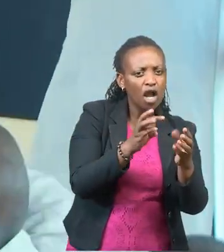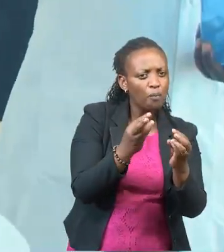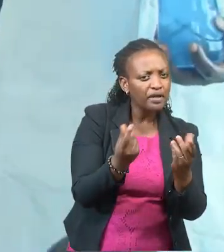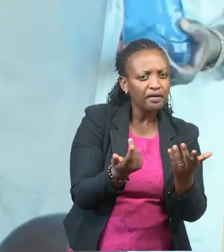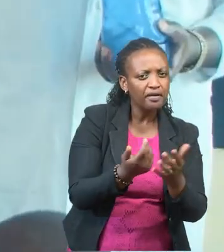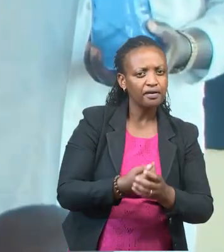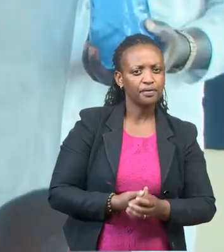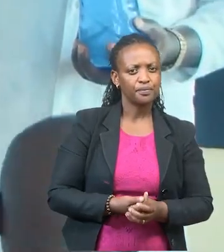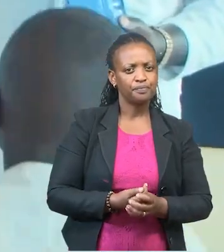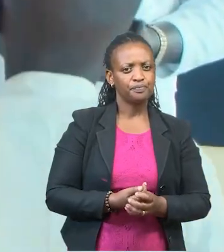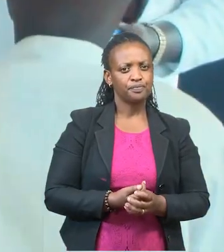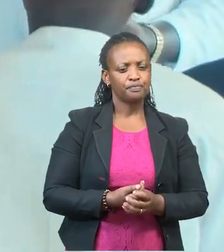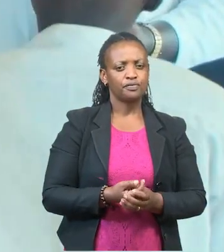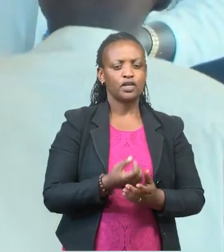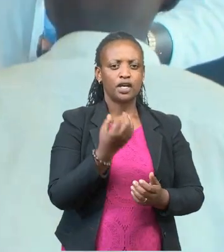these?